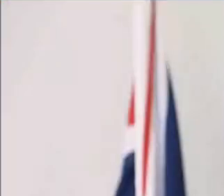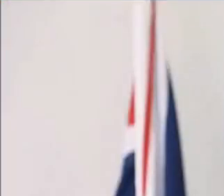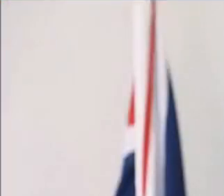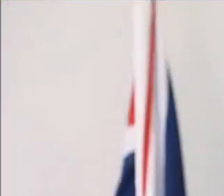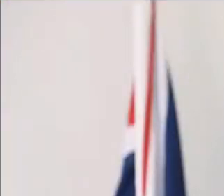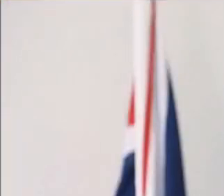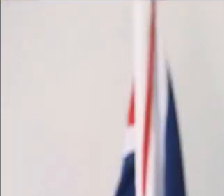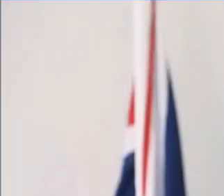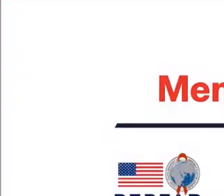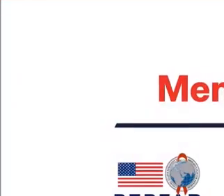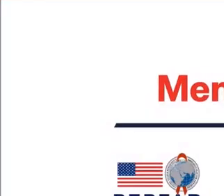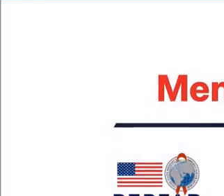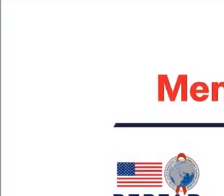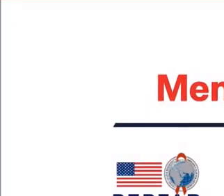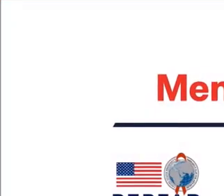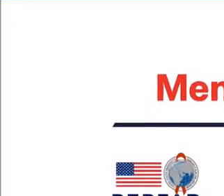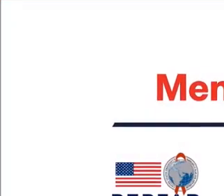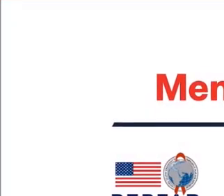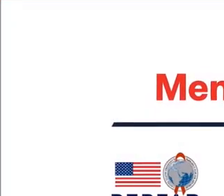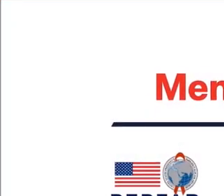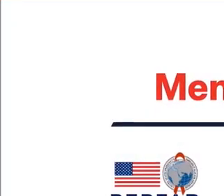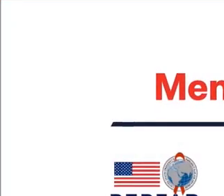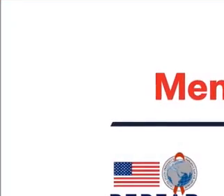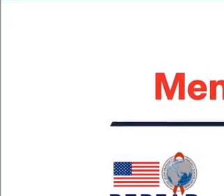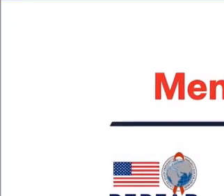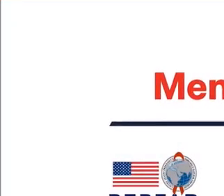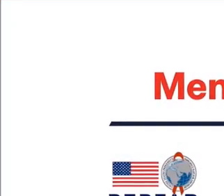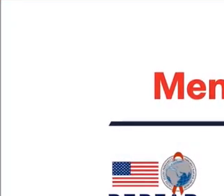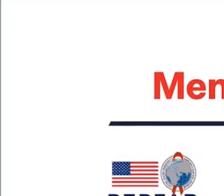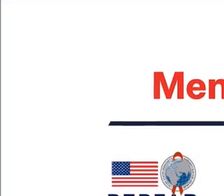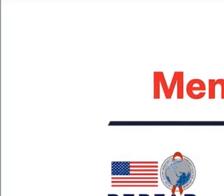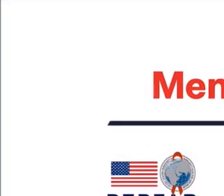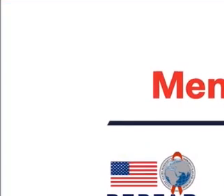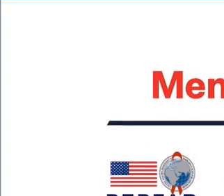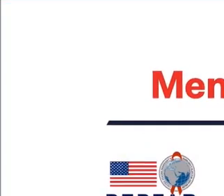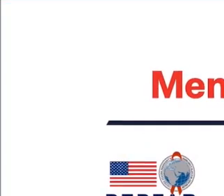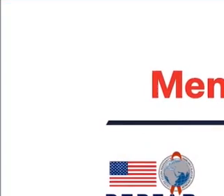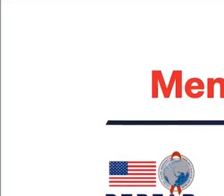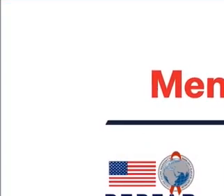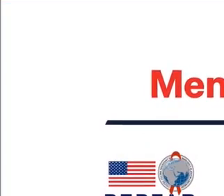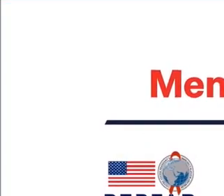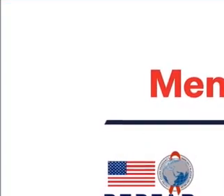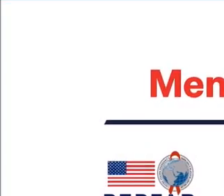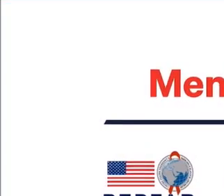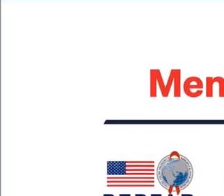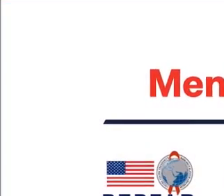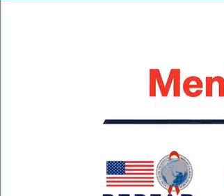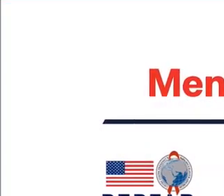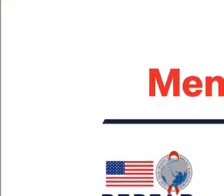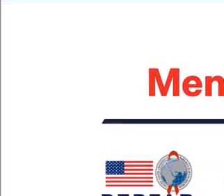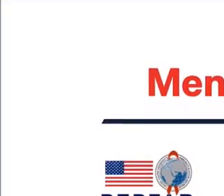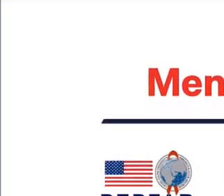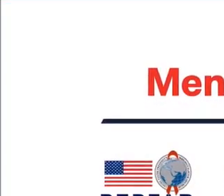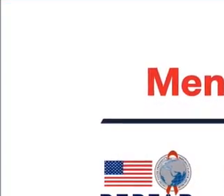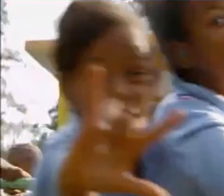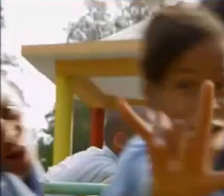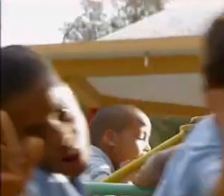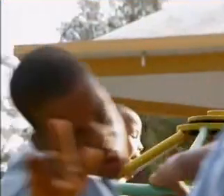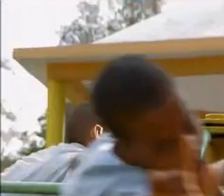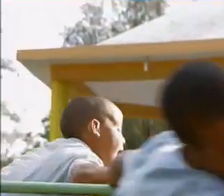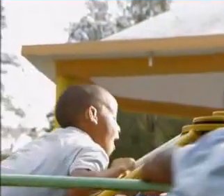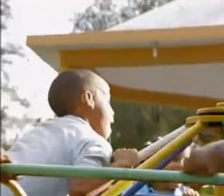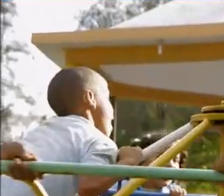Coalition. I'm delighted that the UK's key HIV partners are playing a pivotal role in the MenStar Coalition.